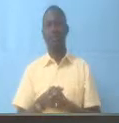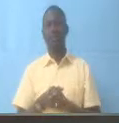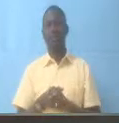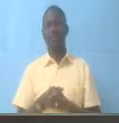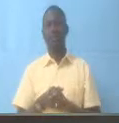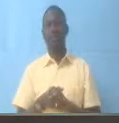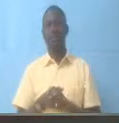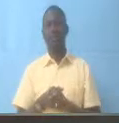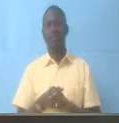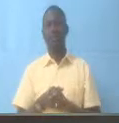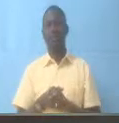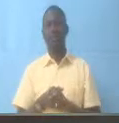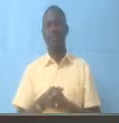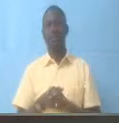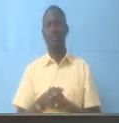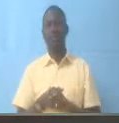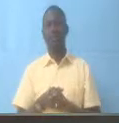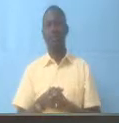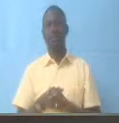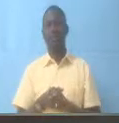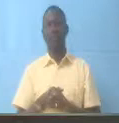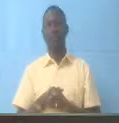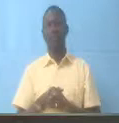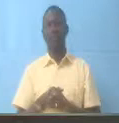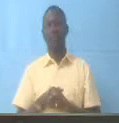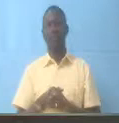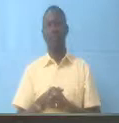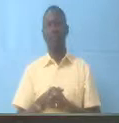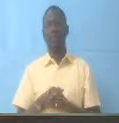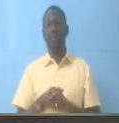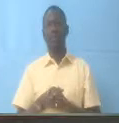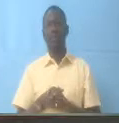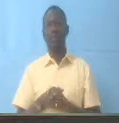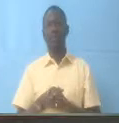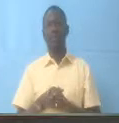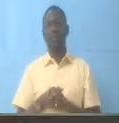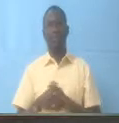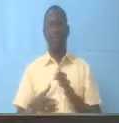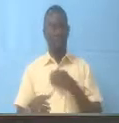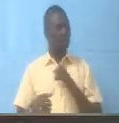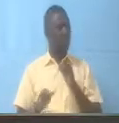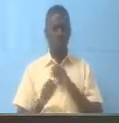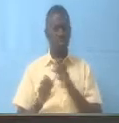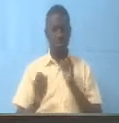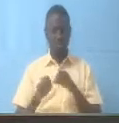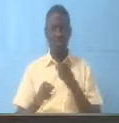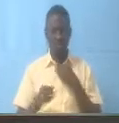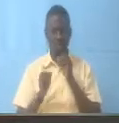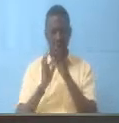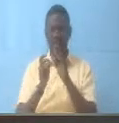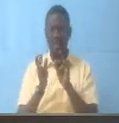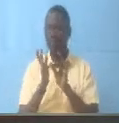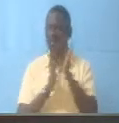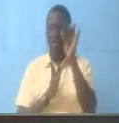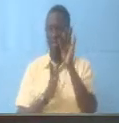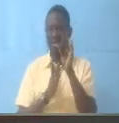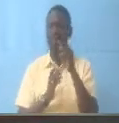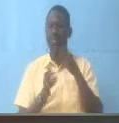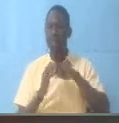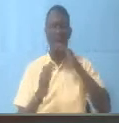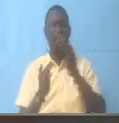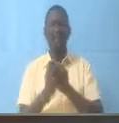nga xam ne moom la ñu doon ŋàñña. I can't go into any specifics right now, but I believe after the coup,